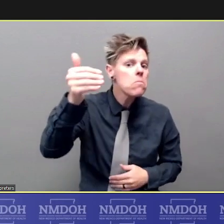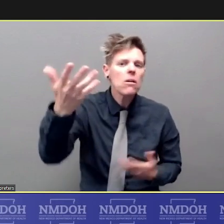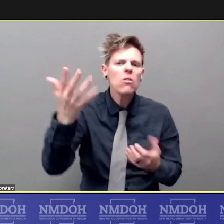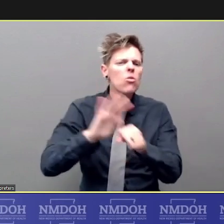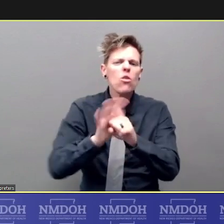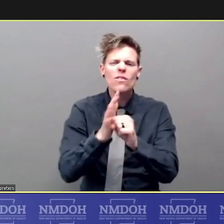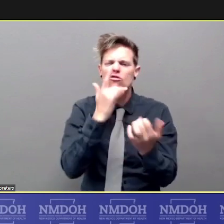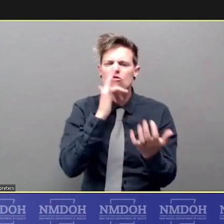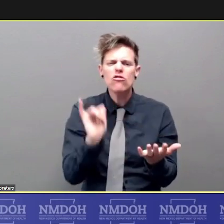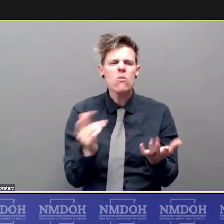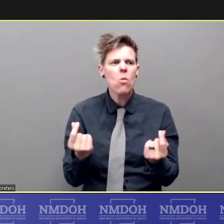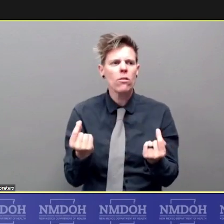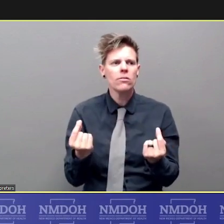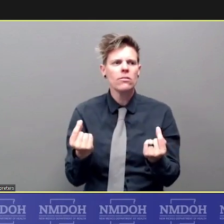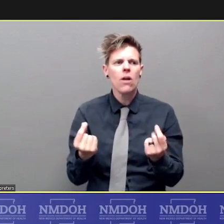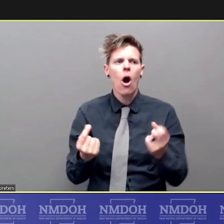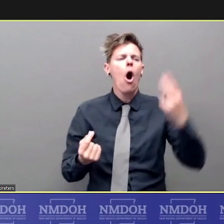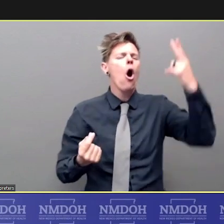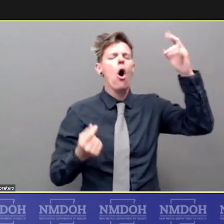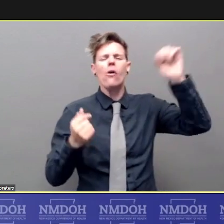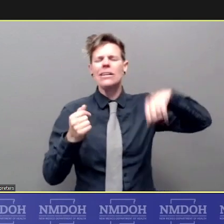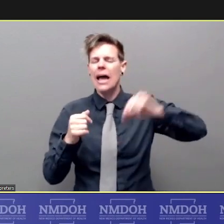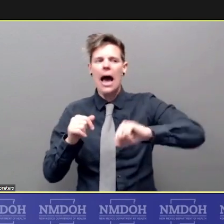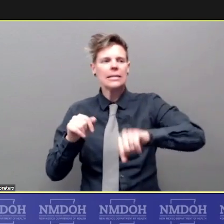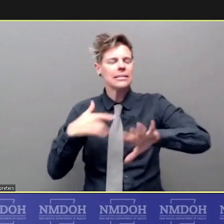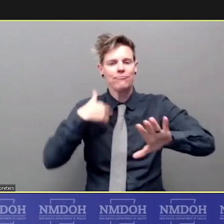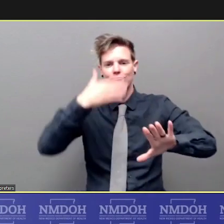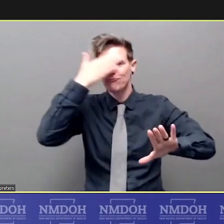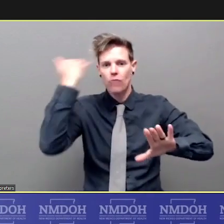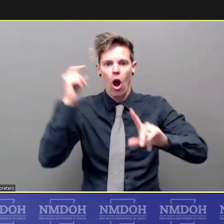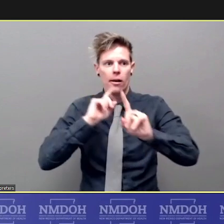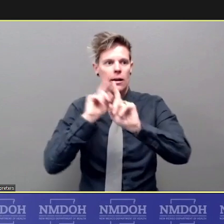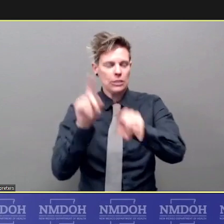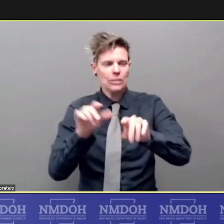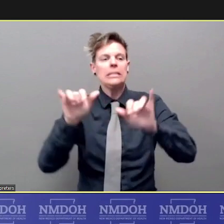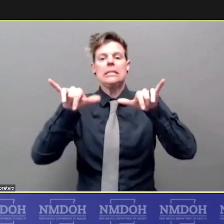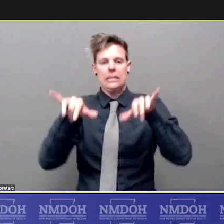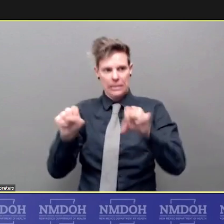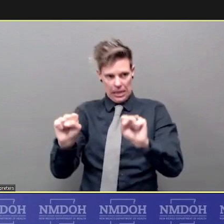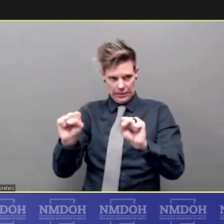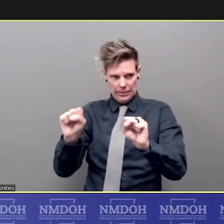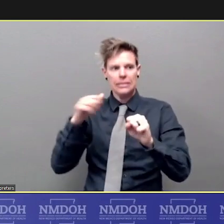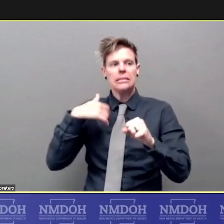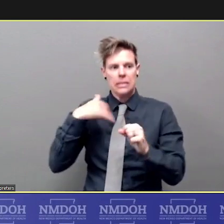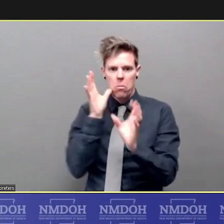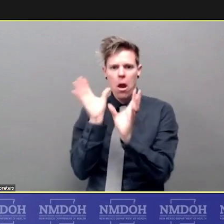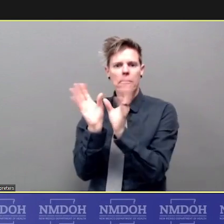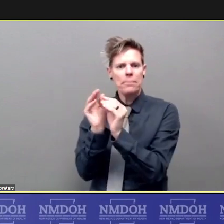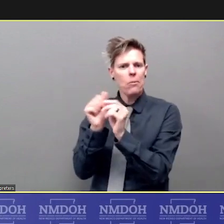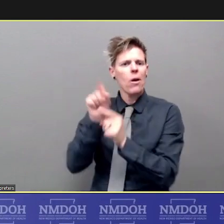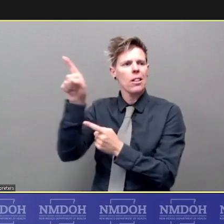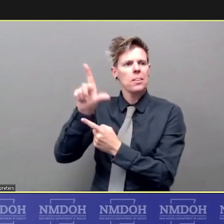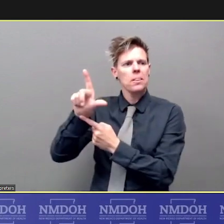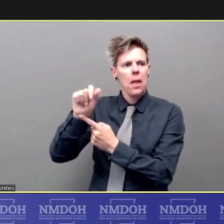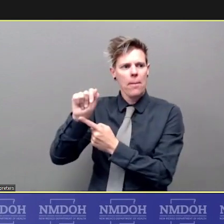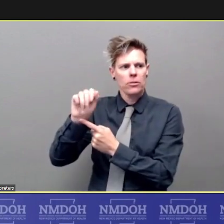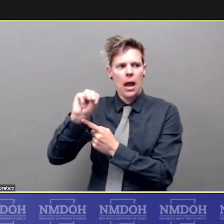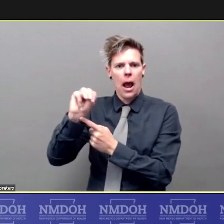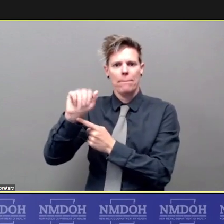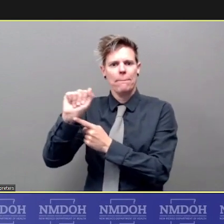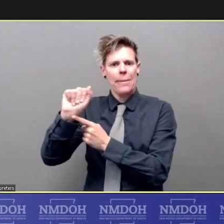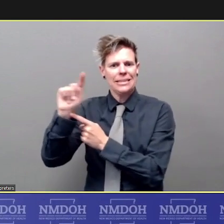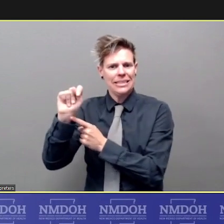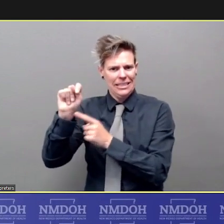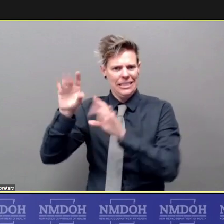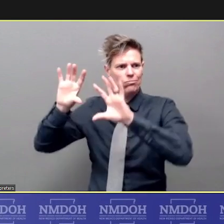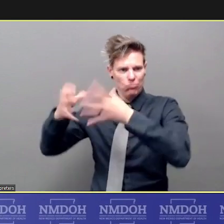Oh yeah, I apologize. We are still meeting with Los Alamos. We do have the modeling team meeting every other week. I think the